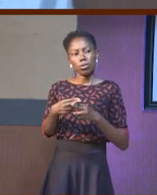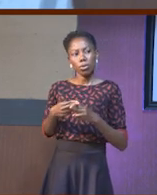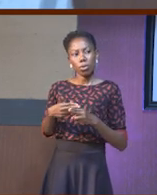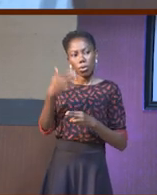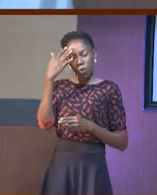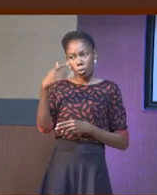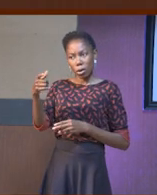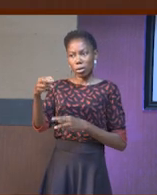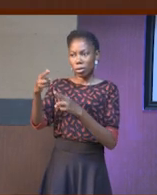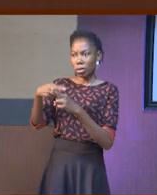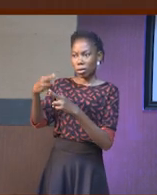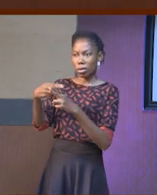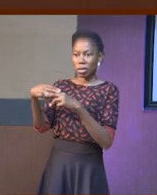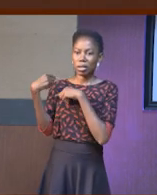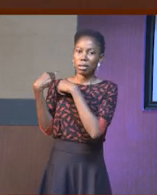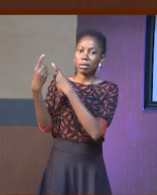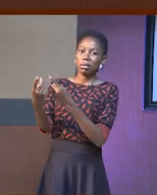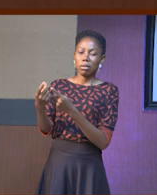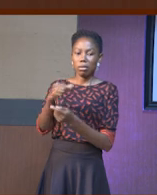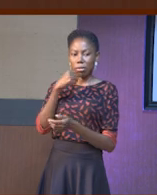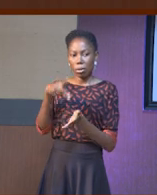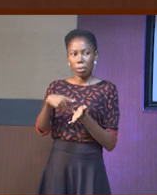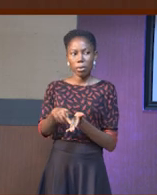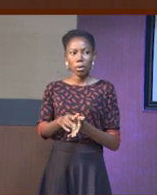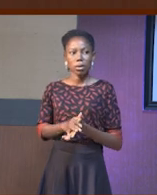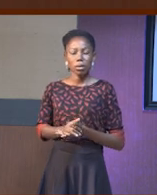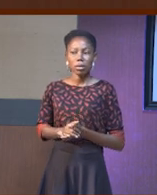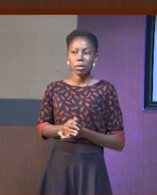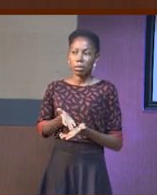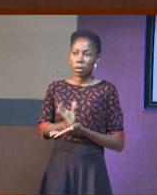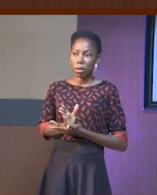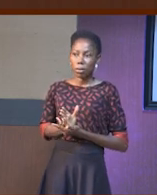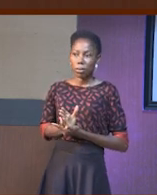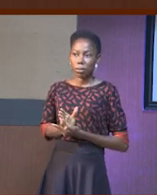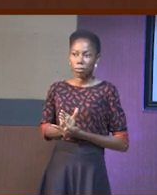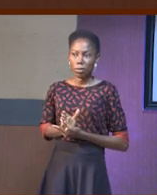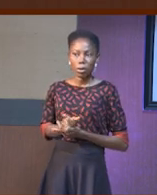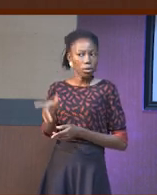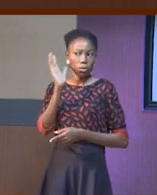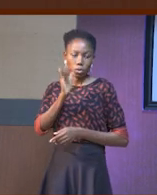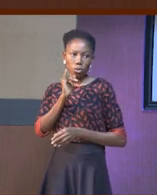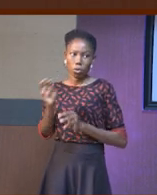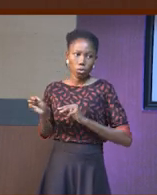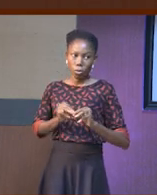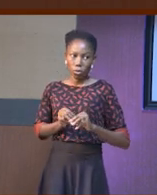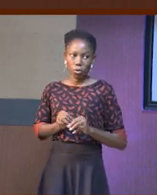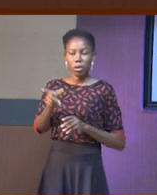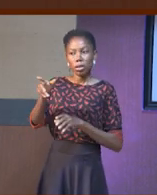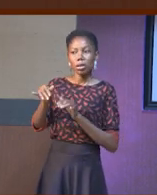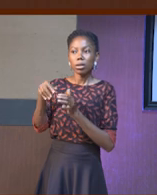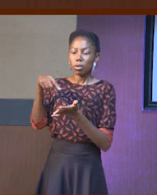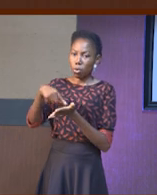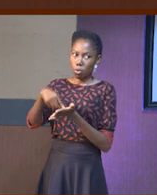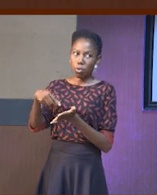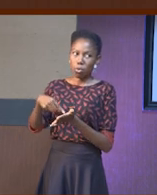You just said you are going to vacate the premises you stay right now. Right? No, I'm not vacating. You are not vacating, you are just